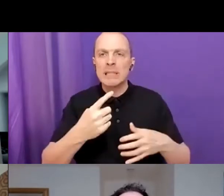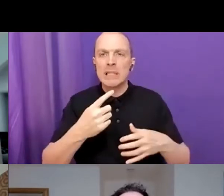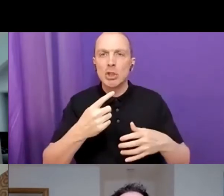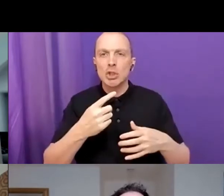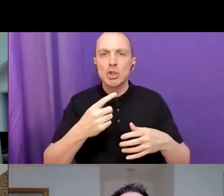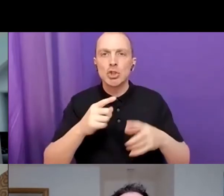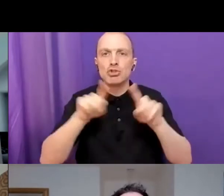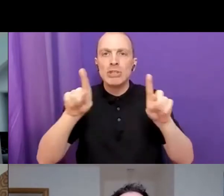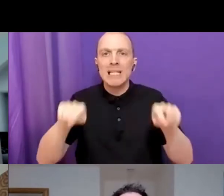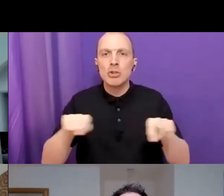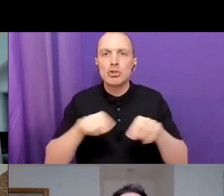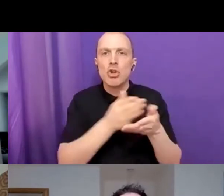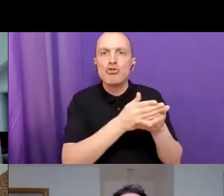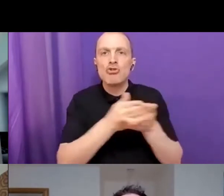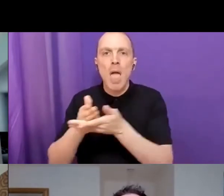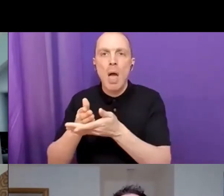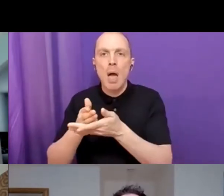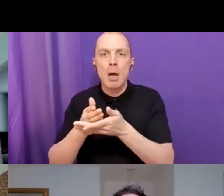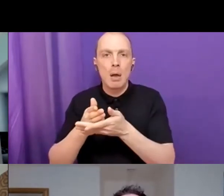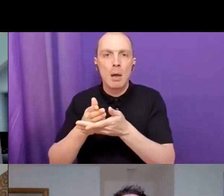That'd be great.